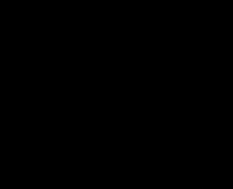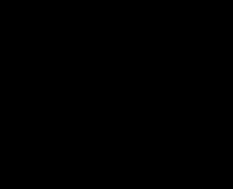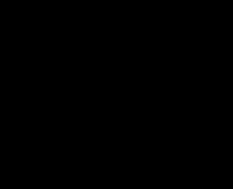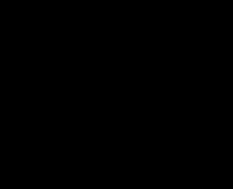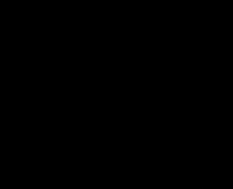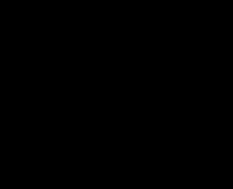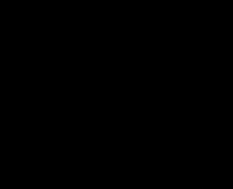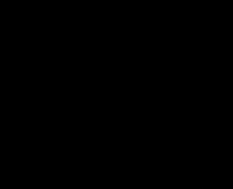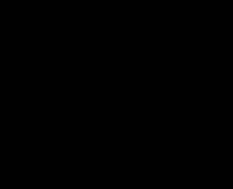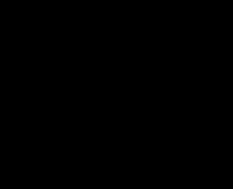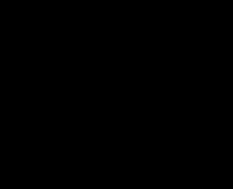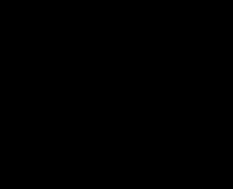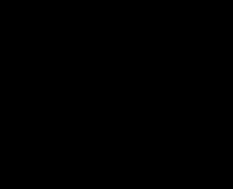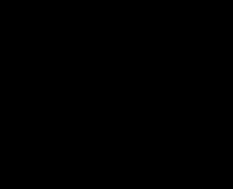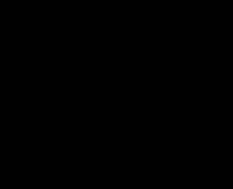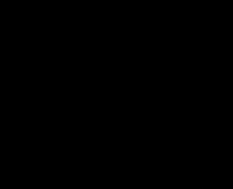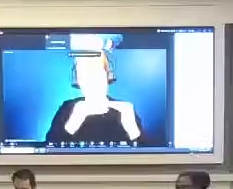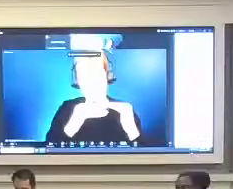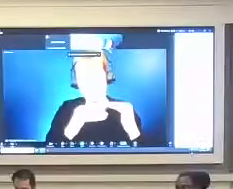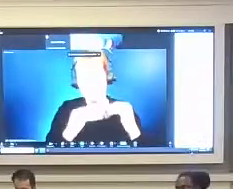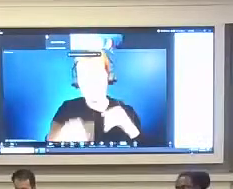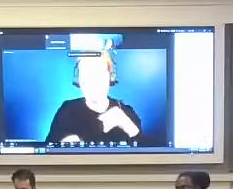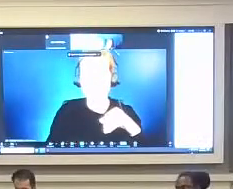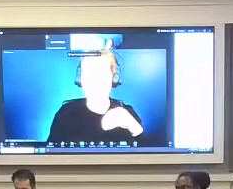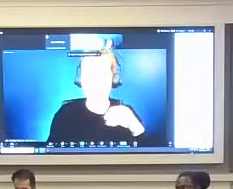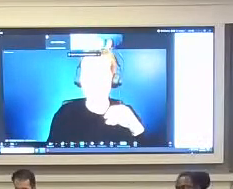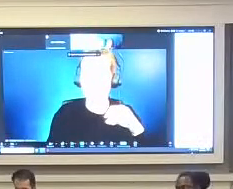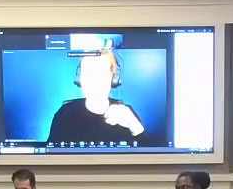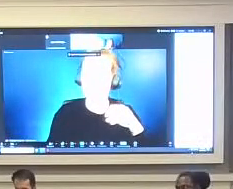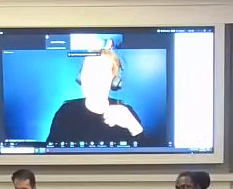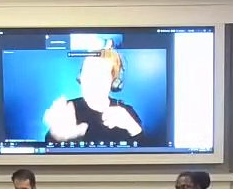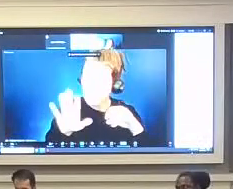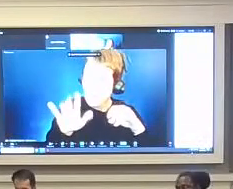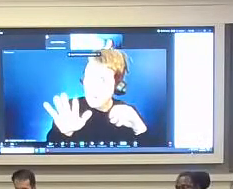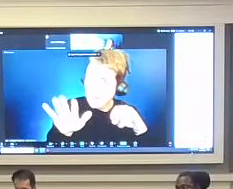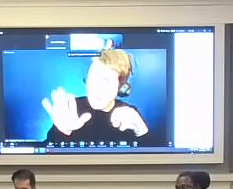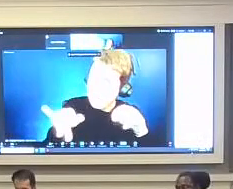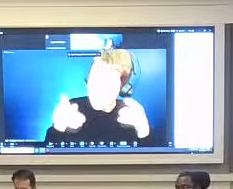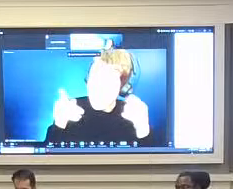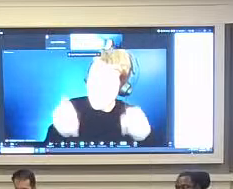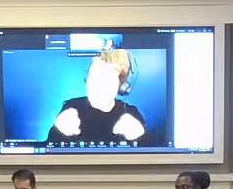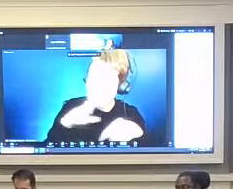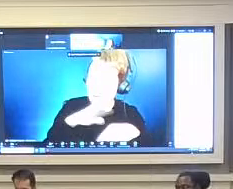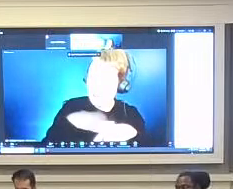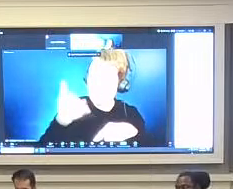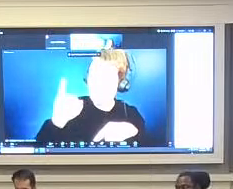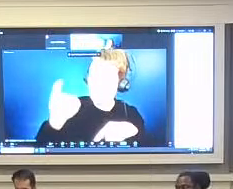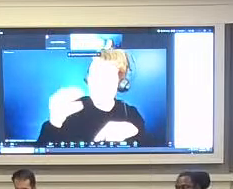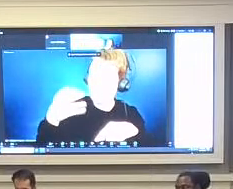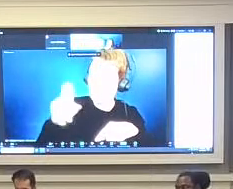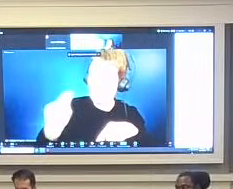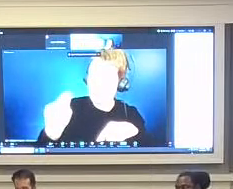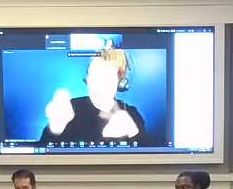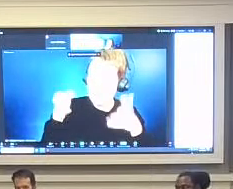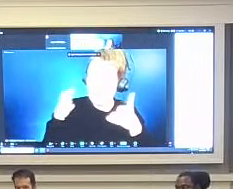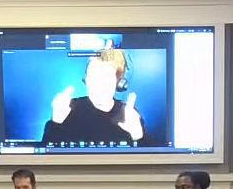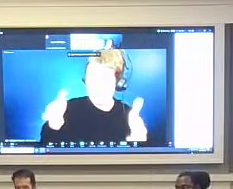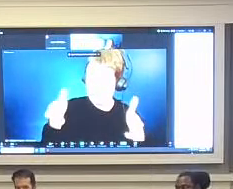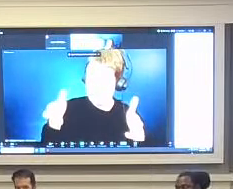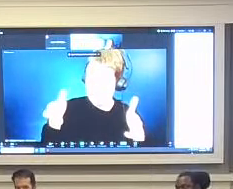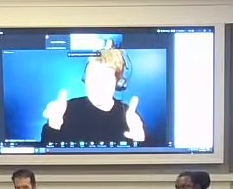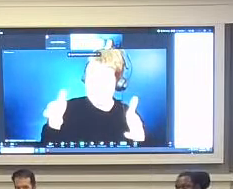an uneven curb cut. And this was probably on the John Street side of King Street,